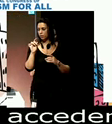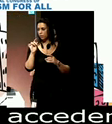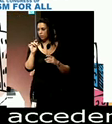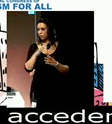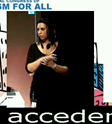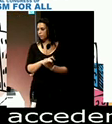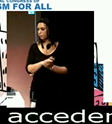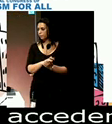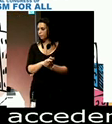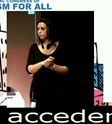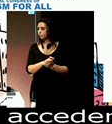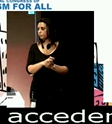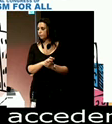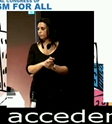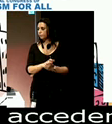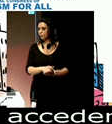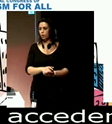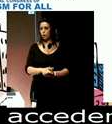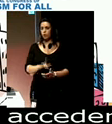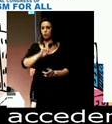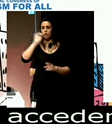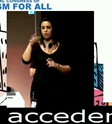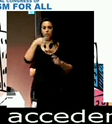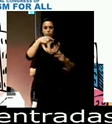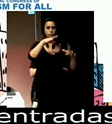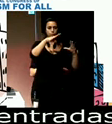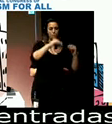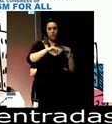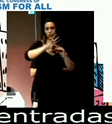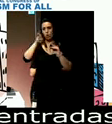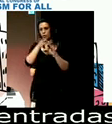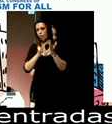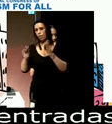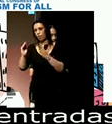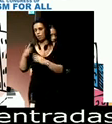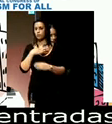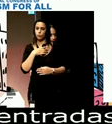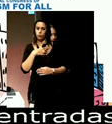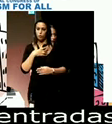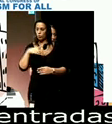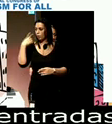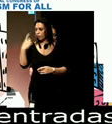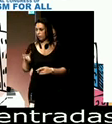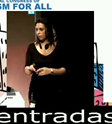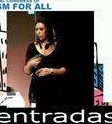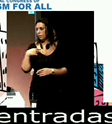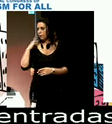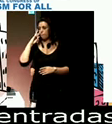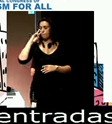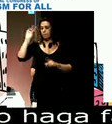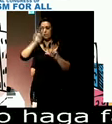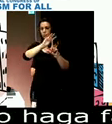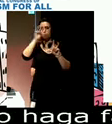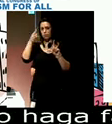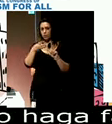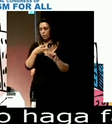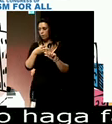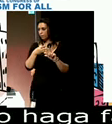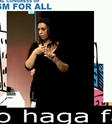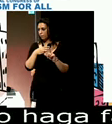to get out of an option to enter another one. Here you can see the